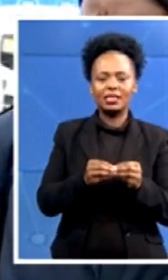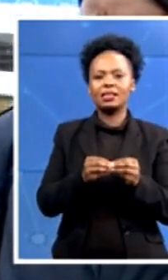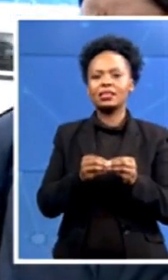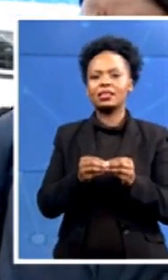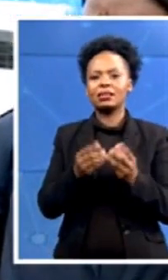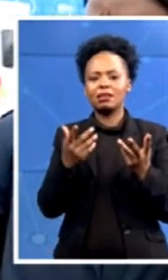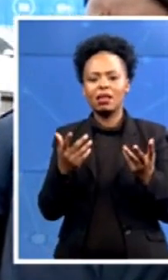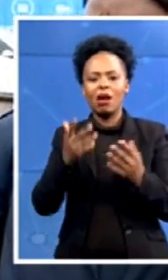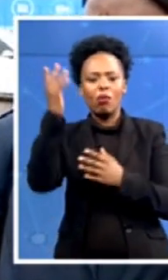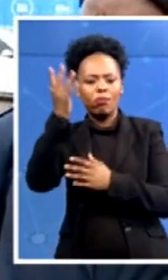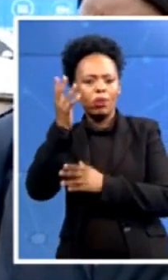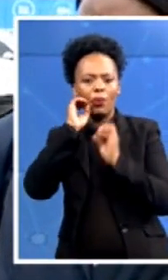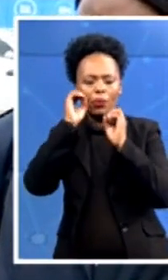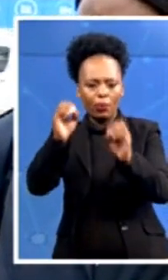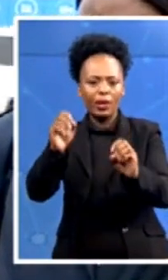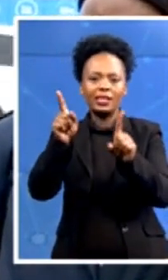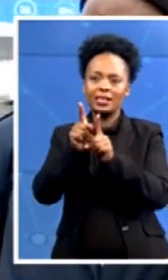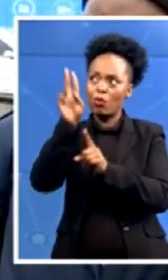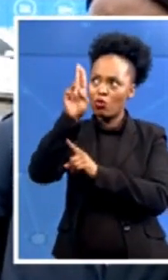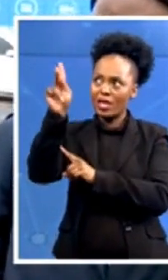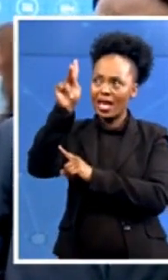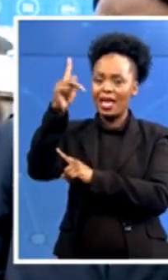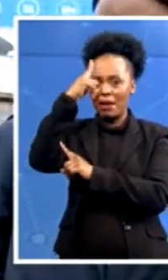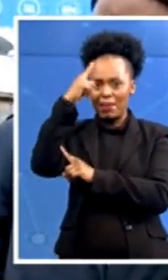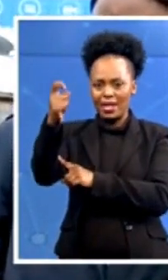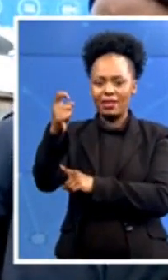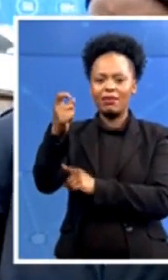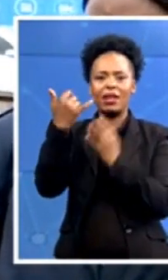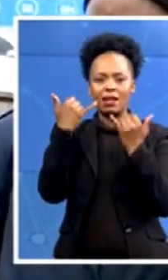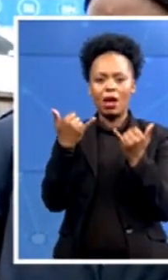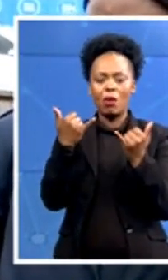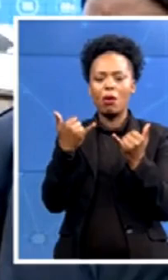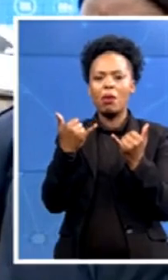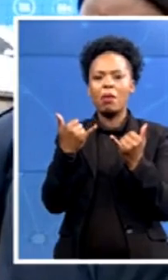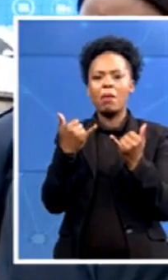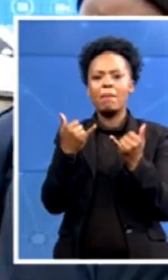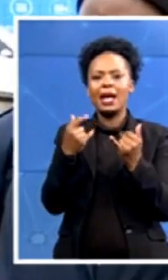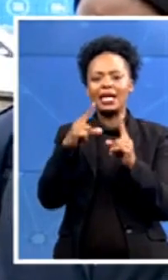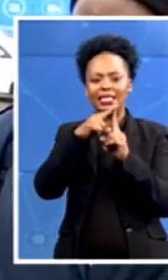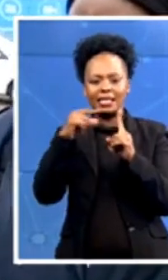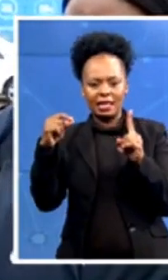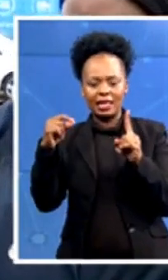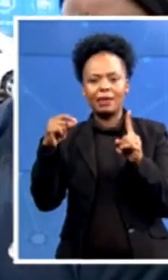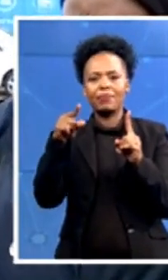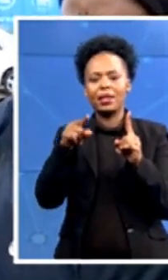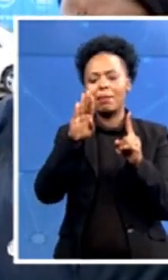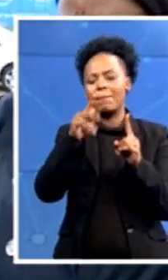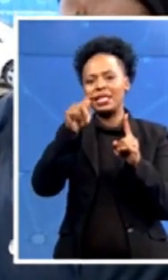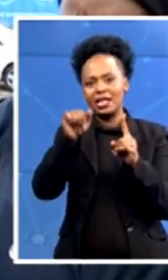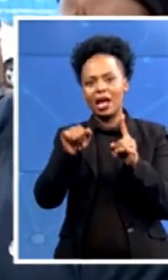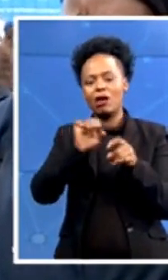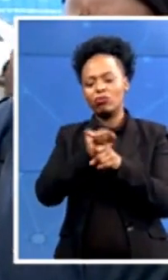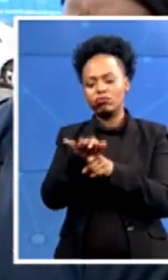that we still have a dominant of the beta variant of the COVID-19, whereas we are now, the